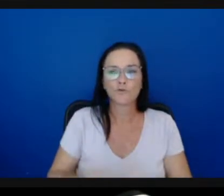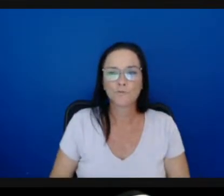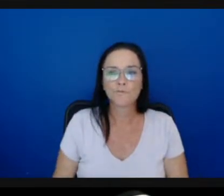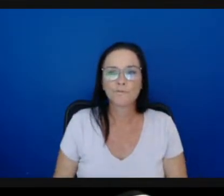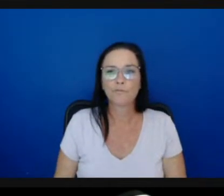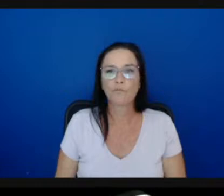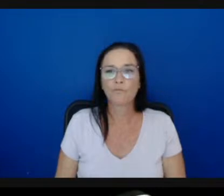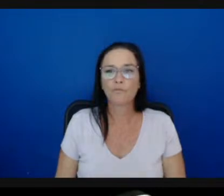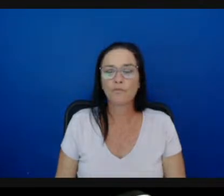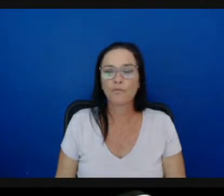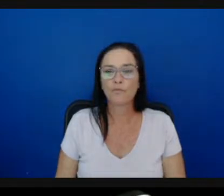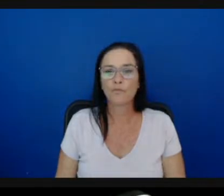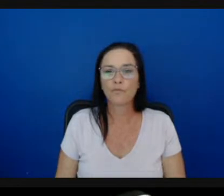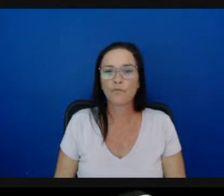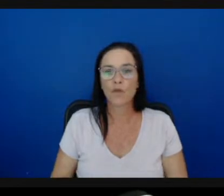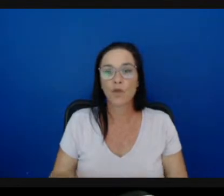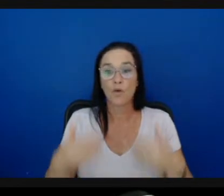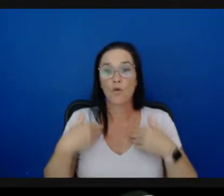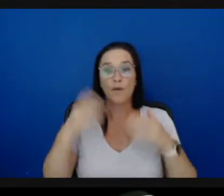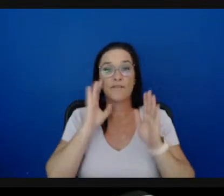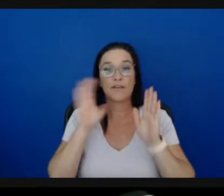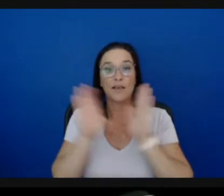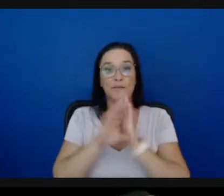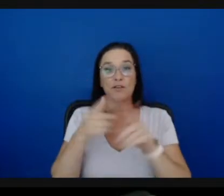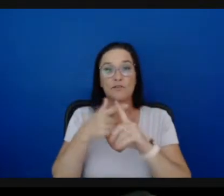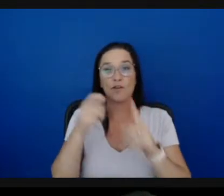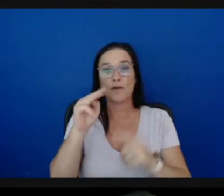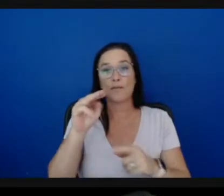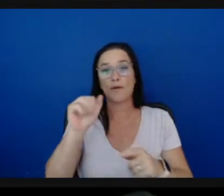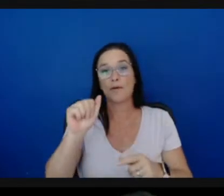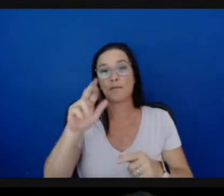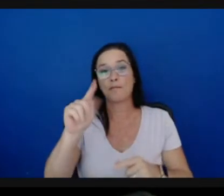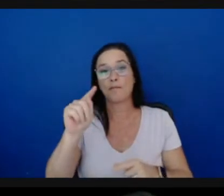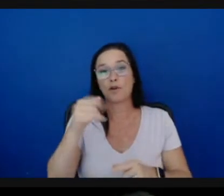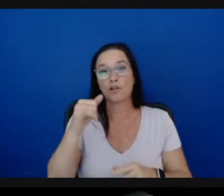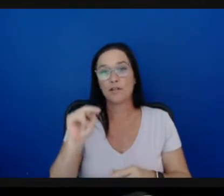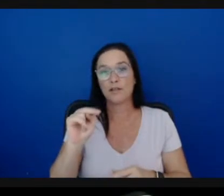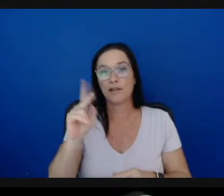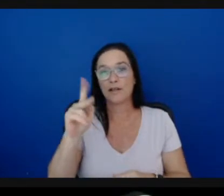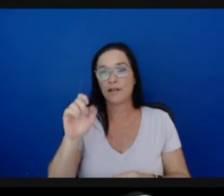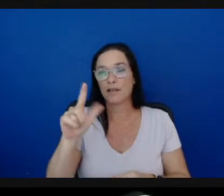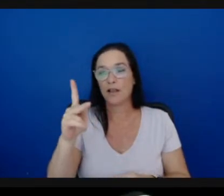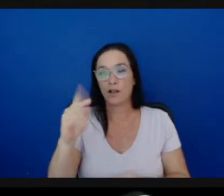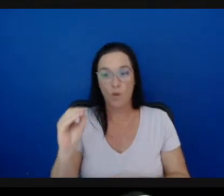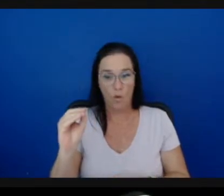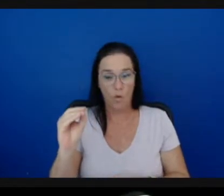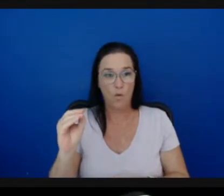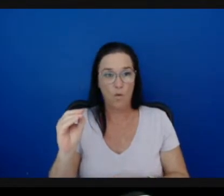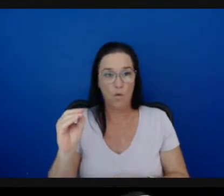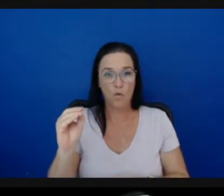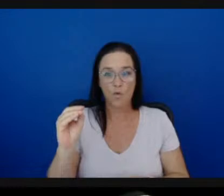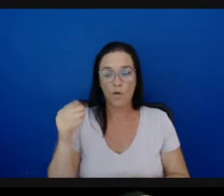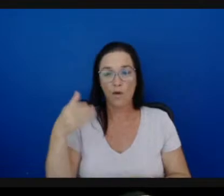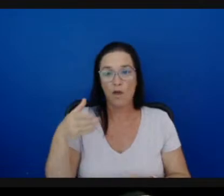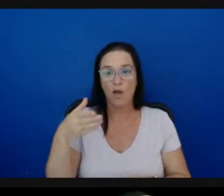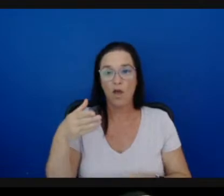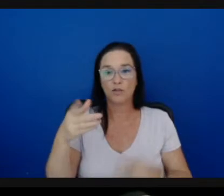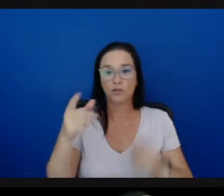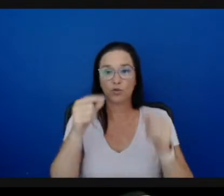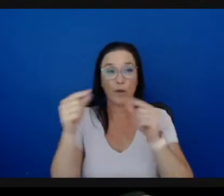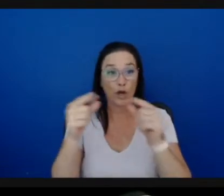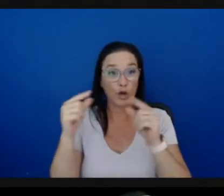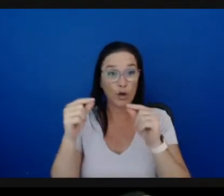We have an image from Martin Kelkel on Twitter, who has compiled the